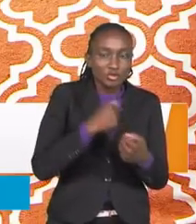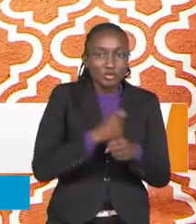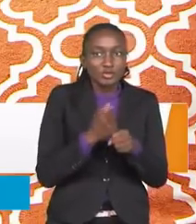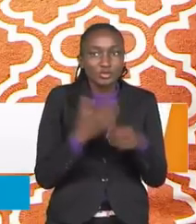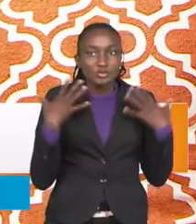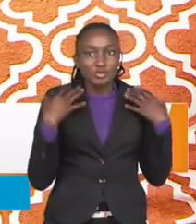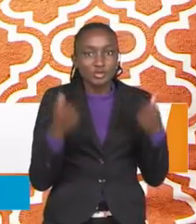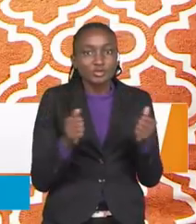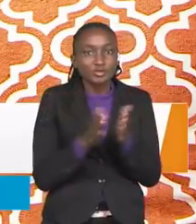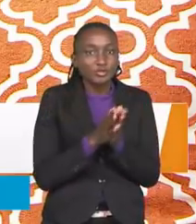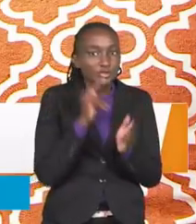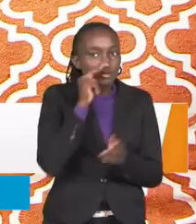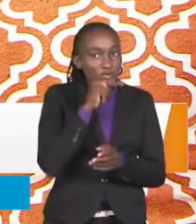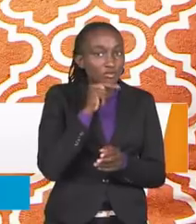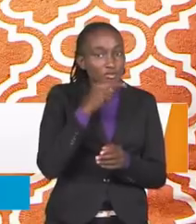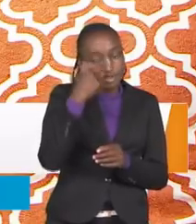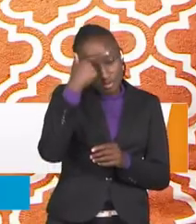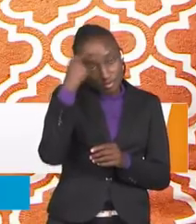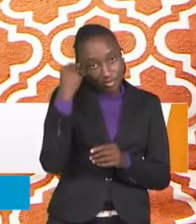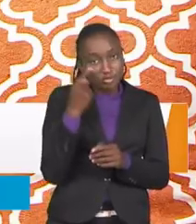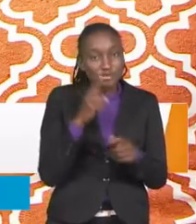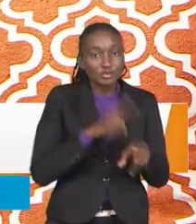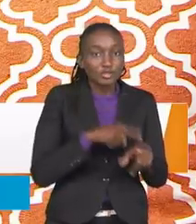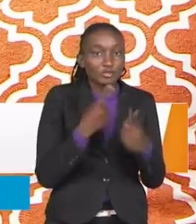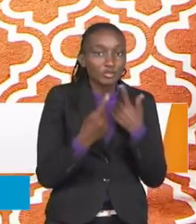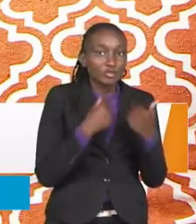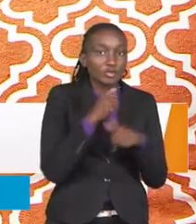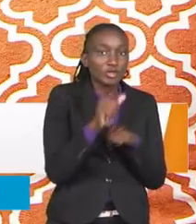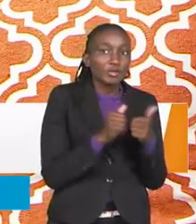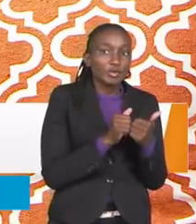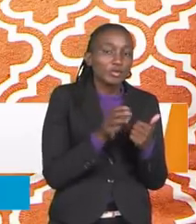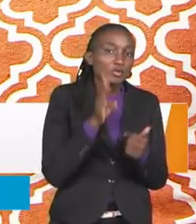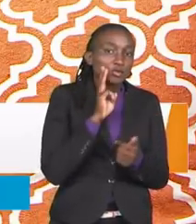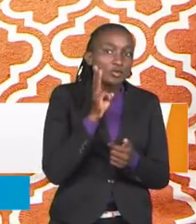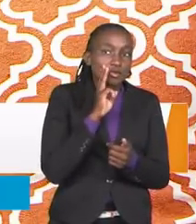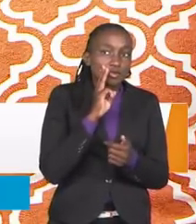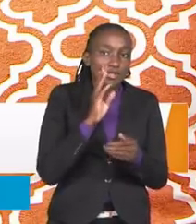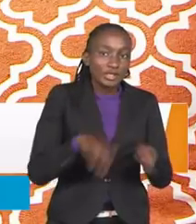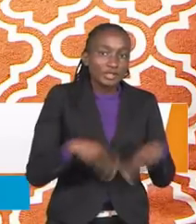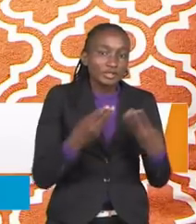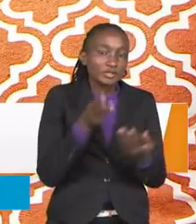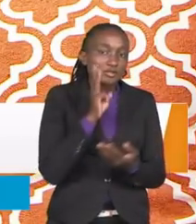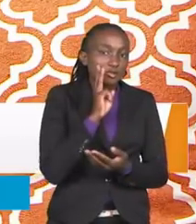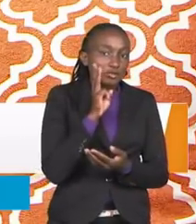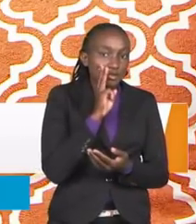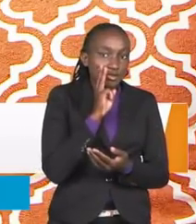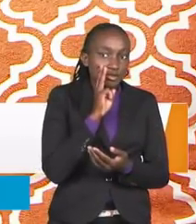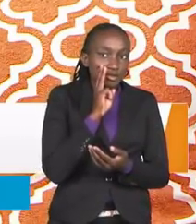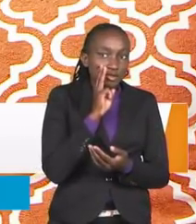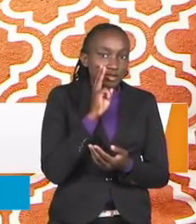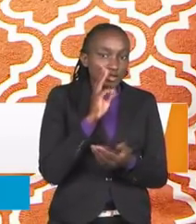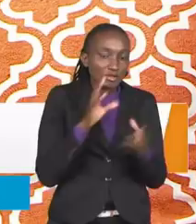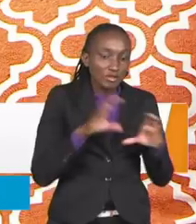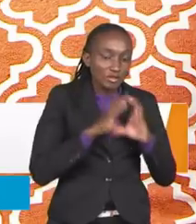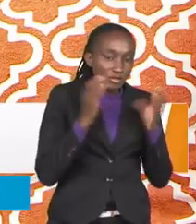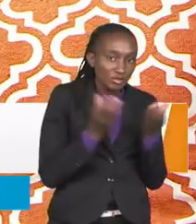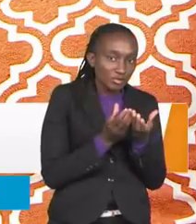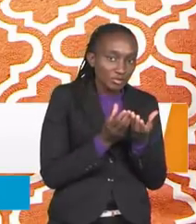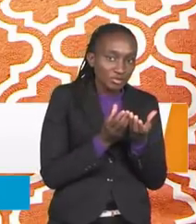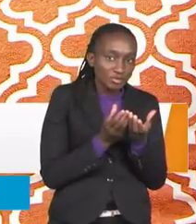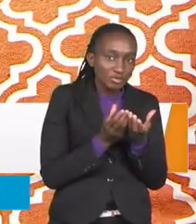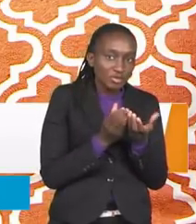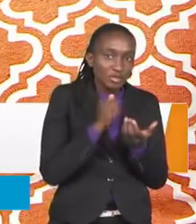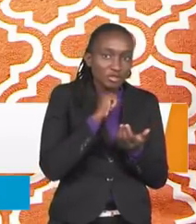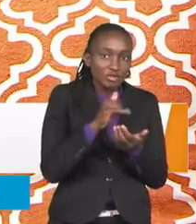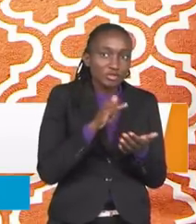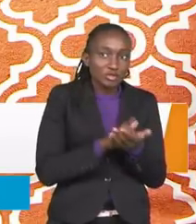and nutrition. Because when you talk about water and providing water for a community, it's not